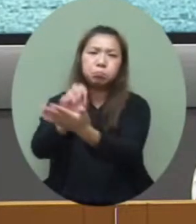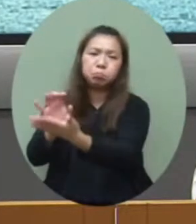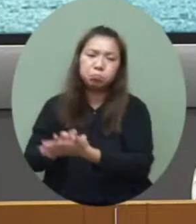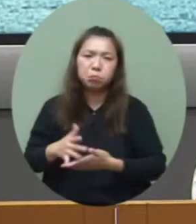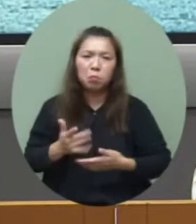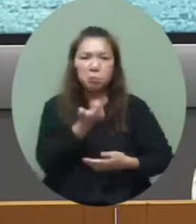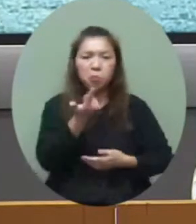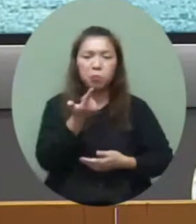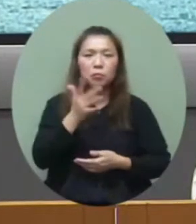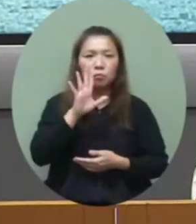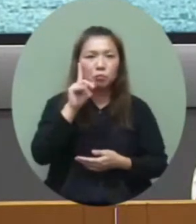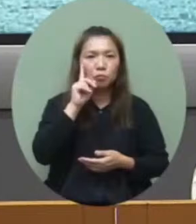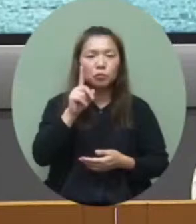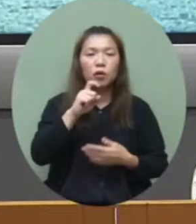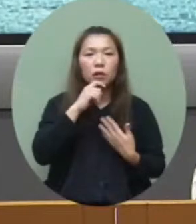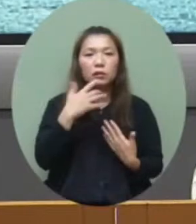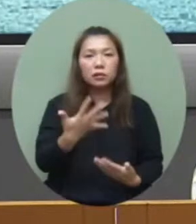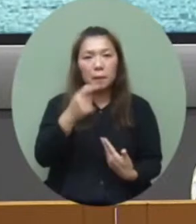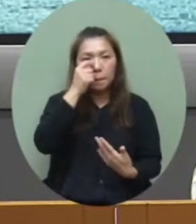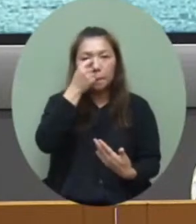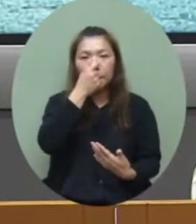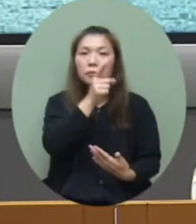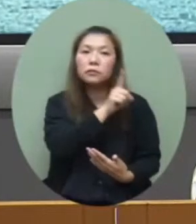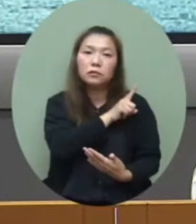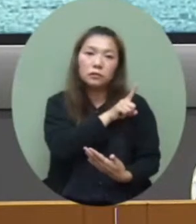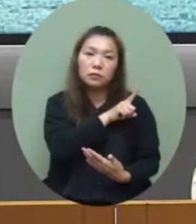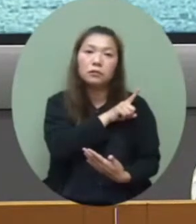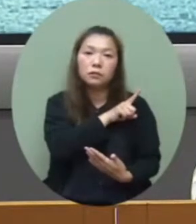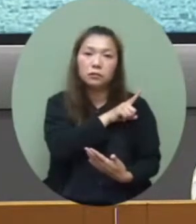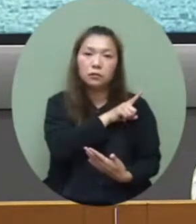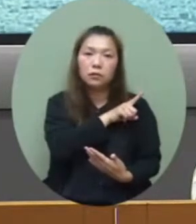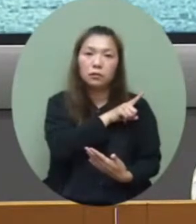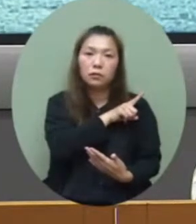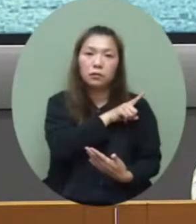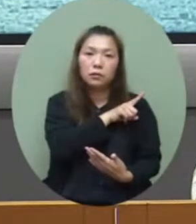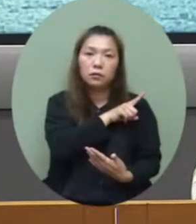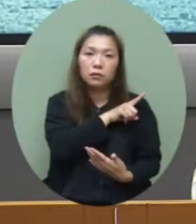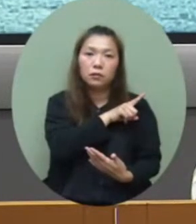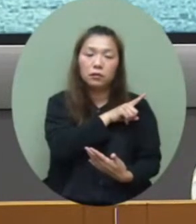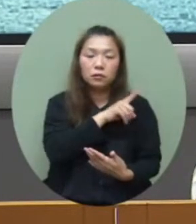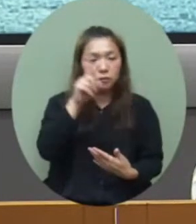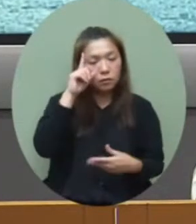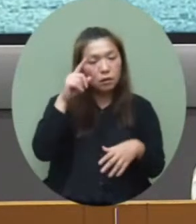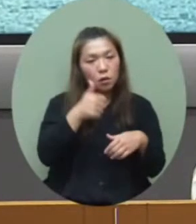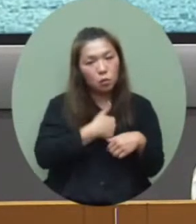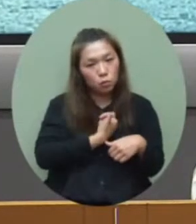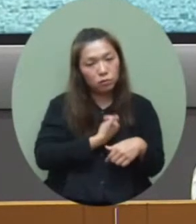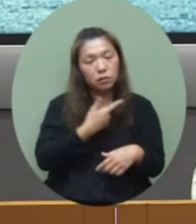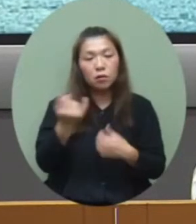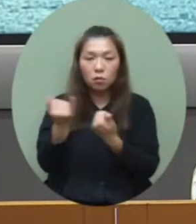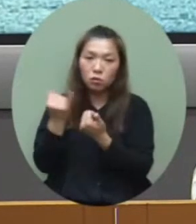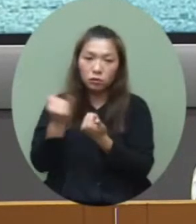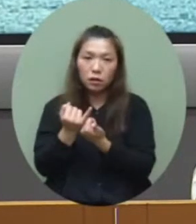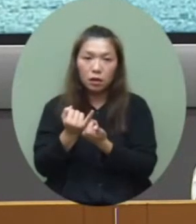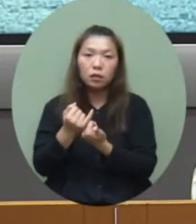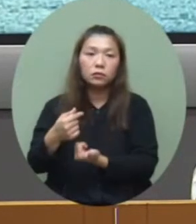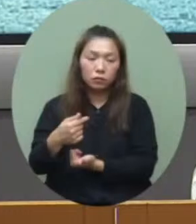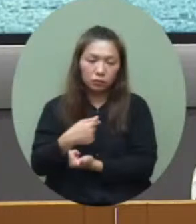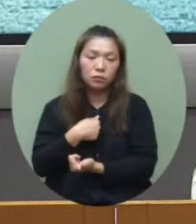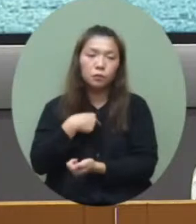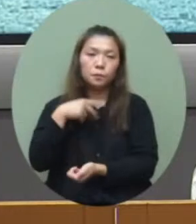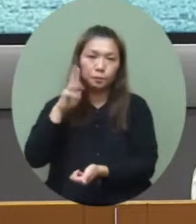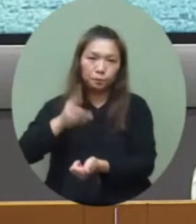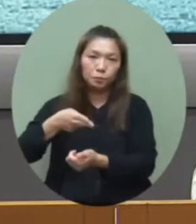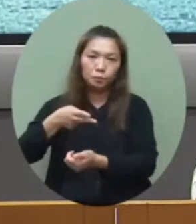tests, daily rapid tests among the schools, in the teachers and the students, has successfully